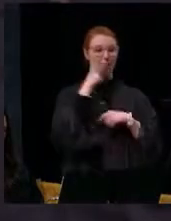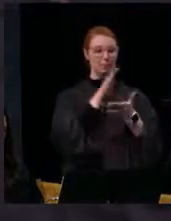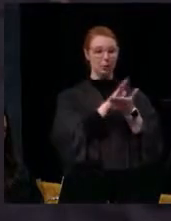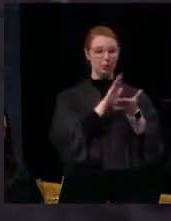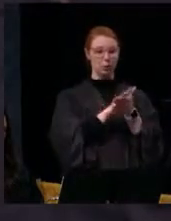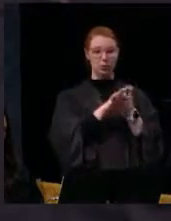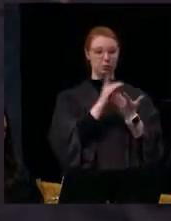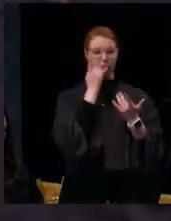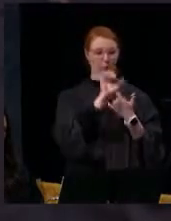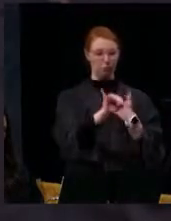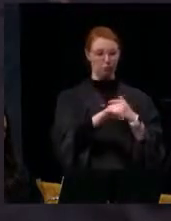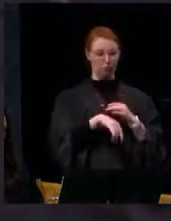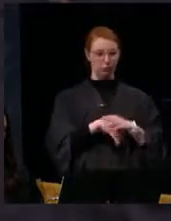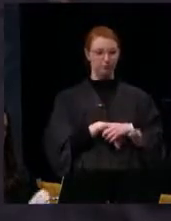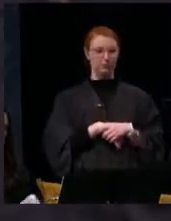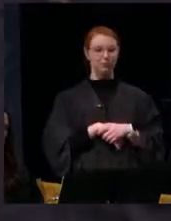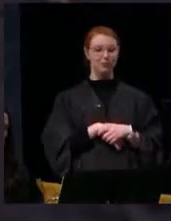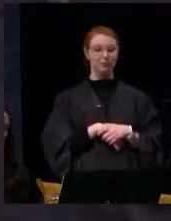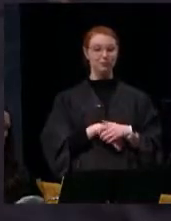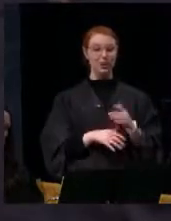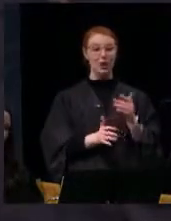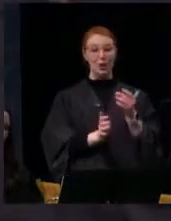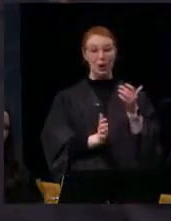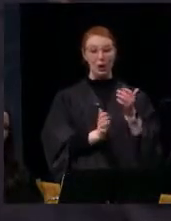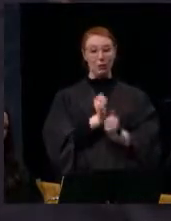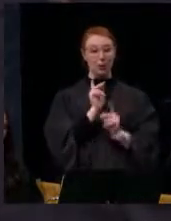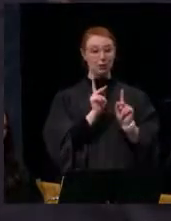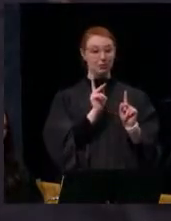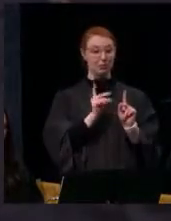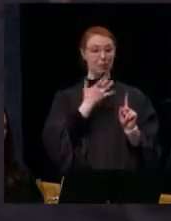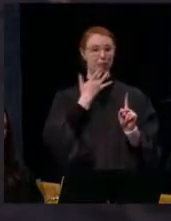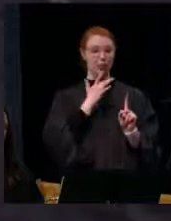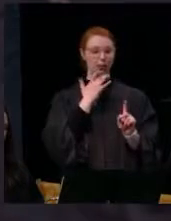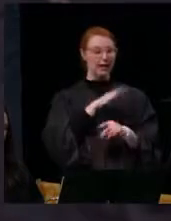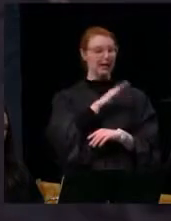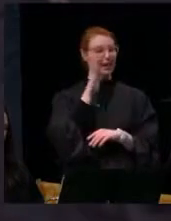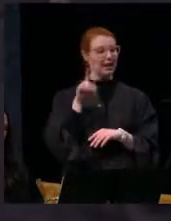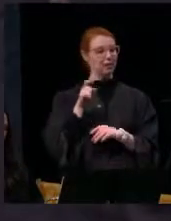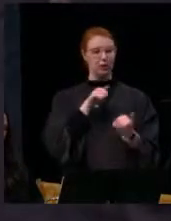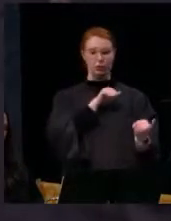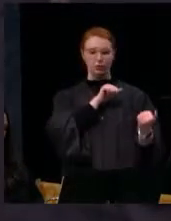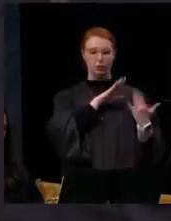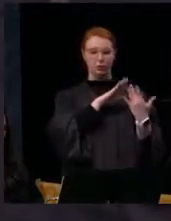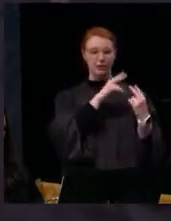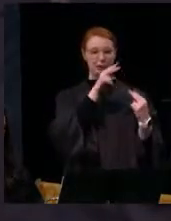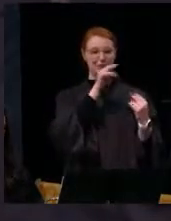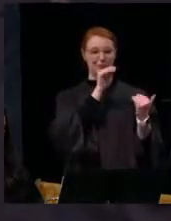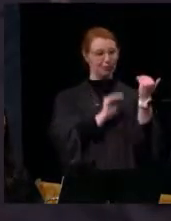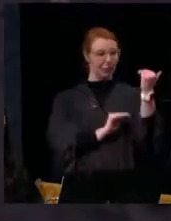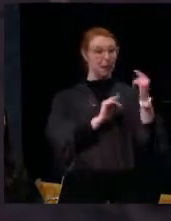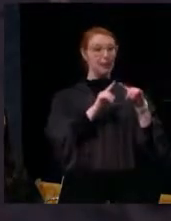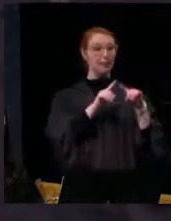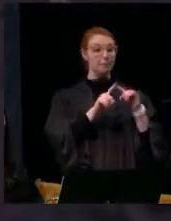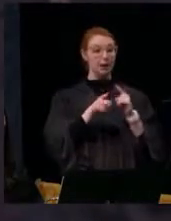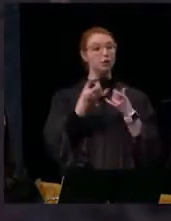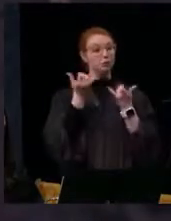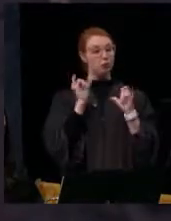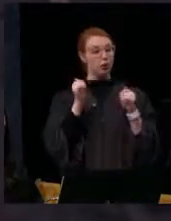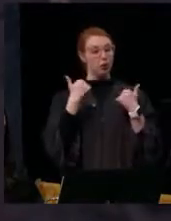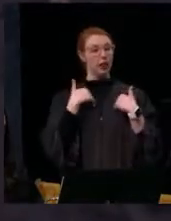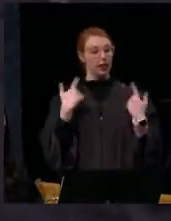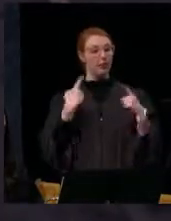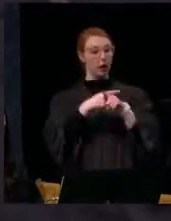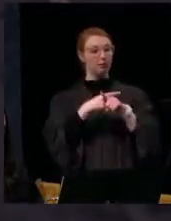country. Most of us will luckily never face such injustices in our lifetimes, but there will be moments when we are faced with